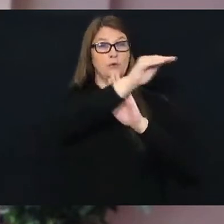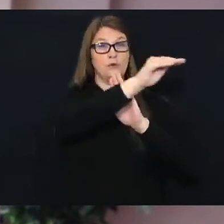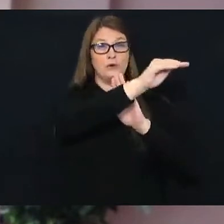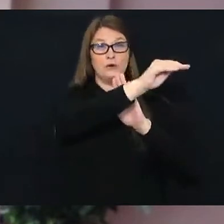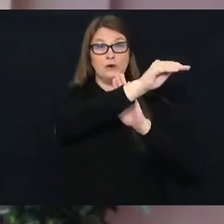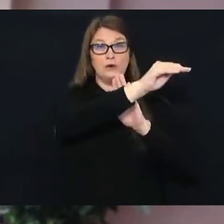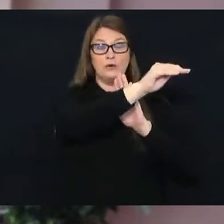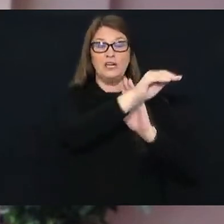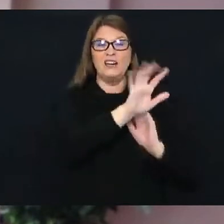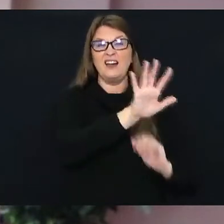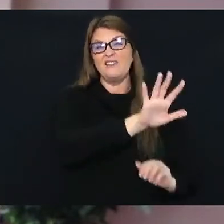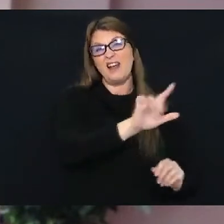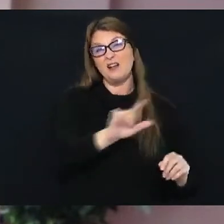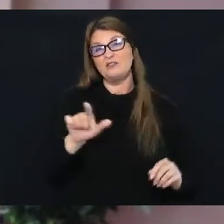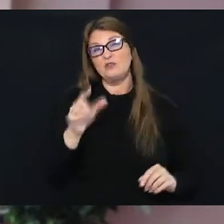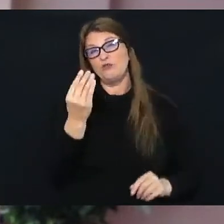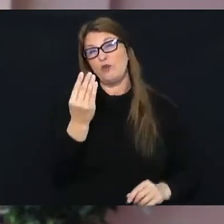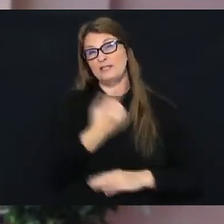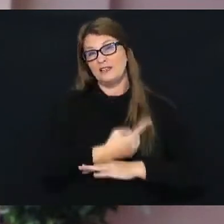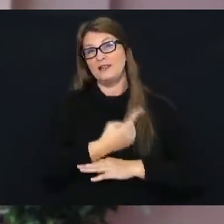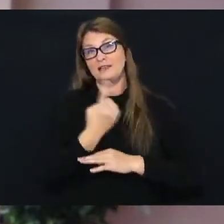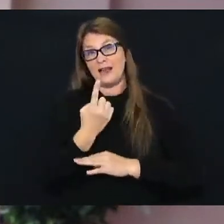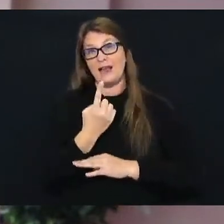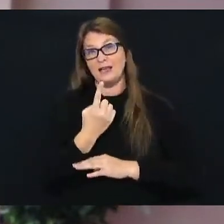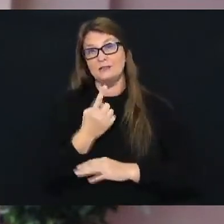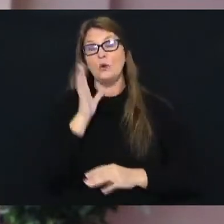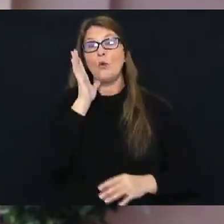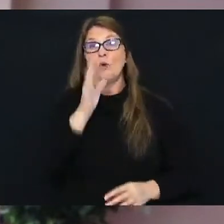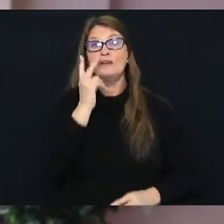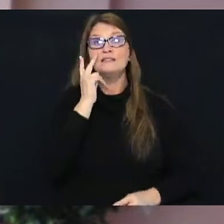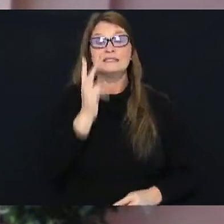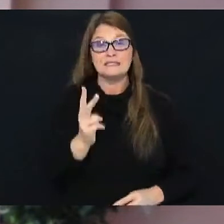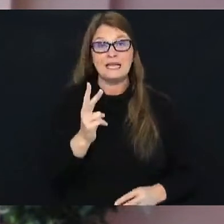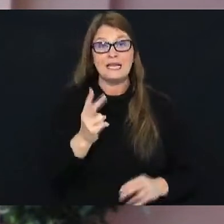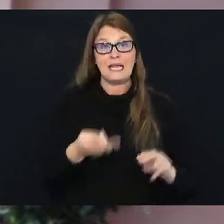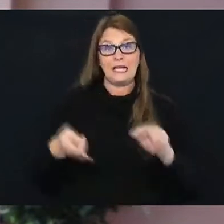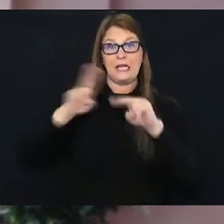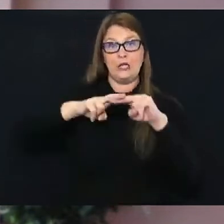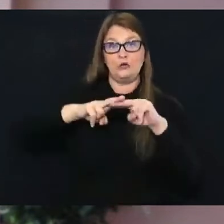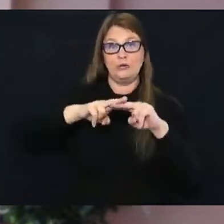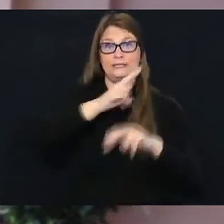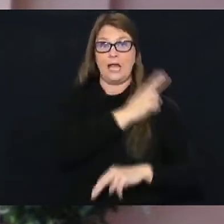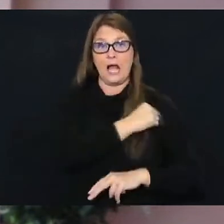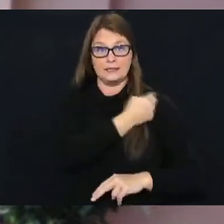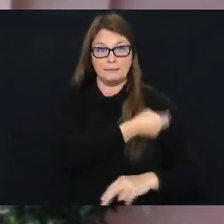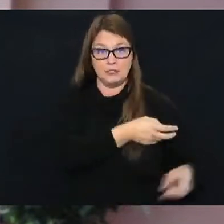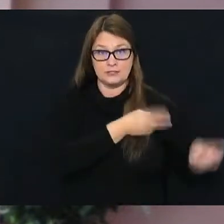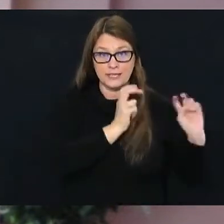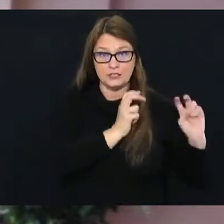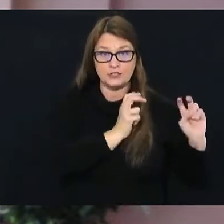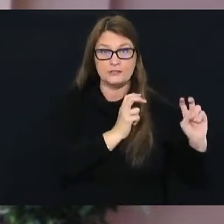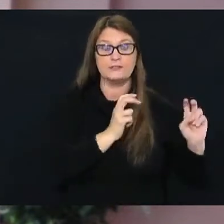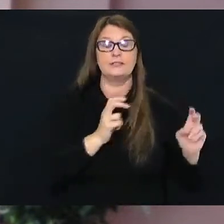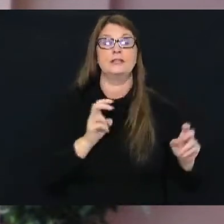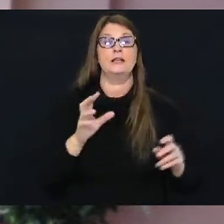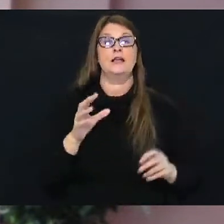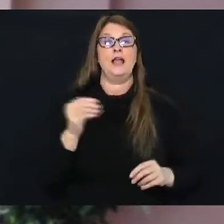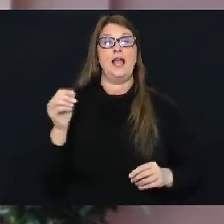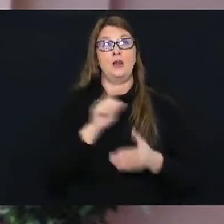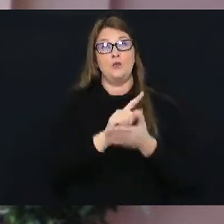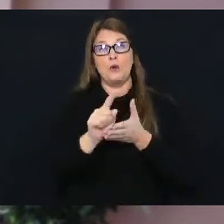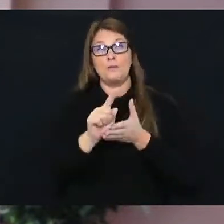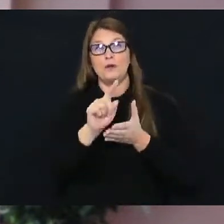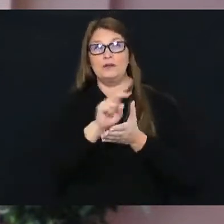to 14 days after that we can see an increase in hospitalizations, and a week